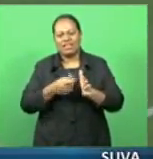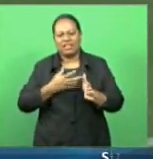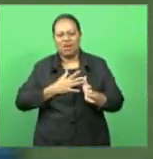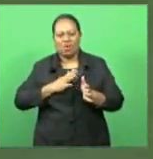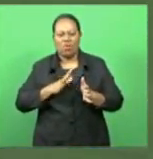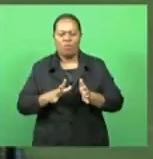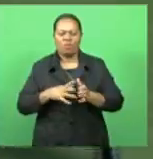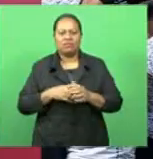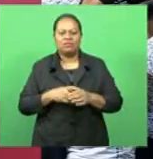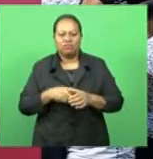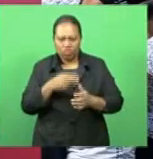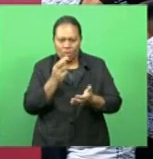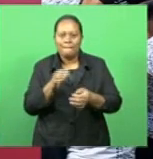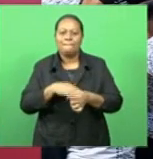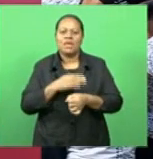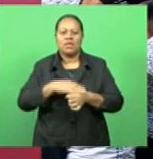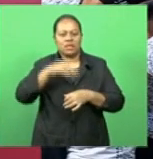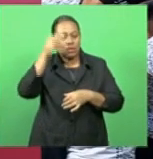a reality.